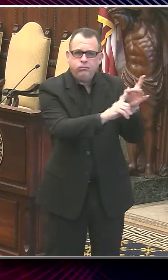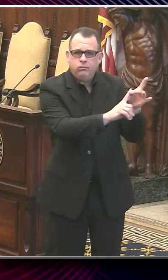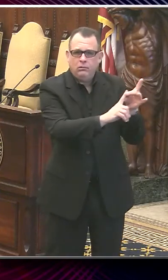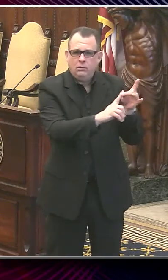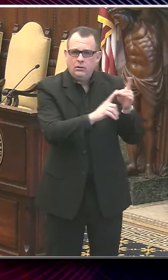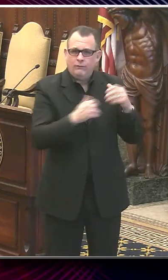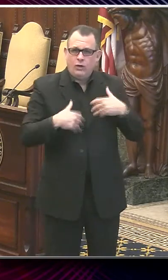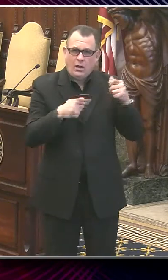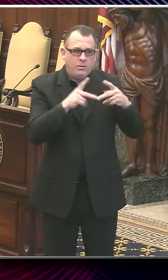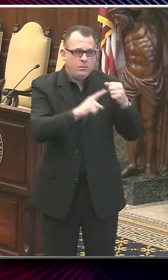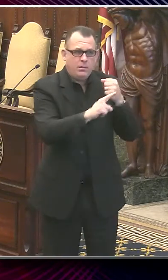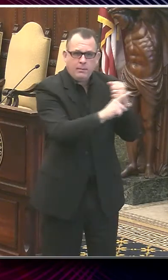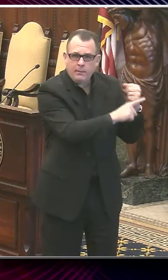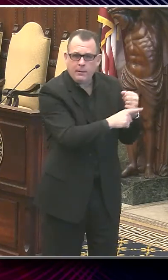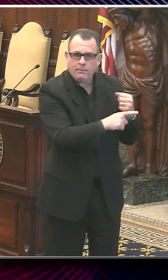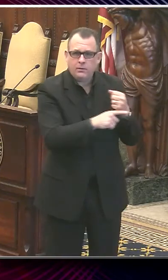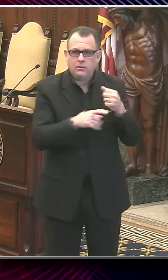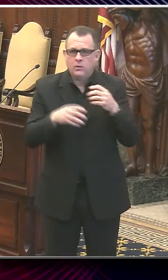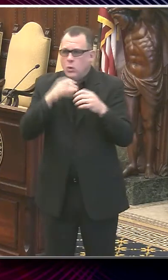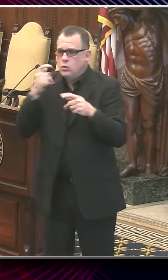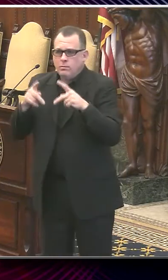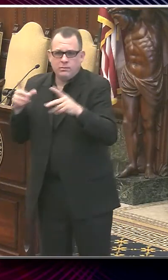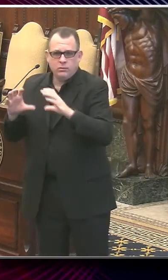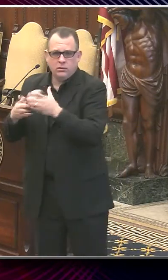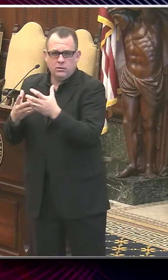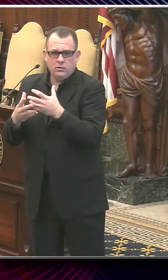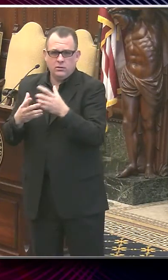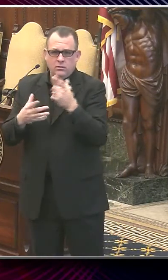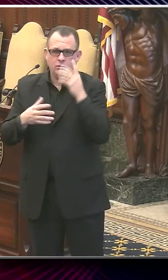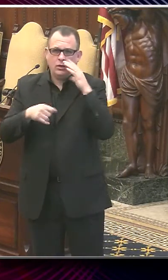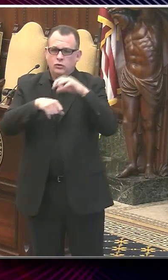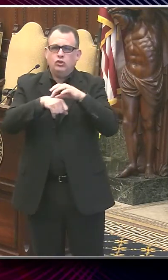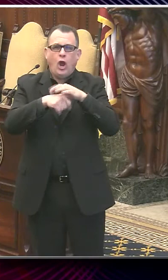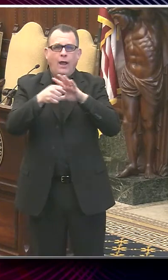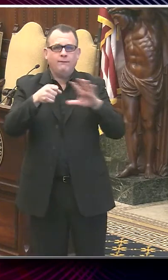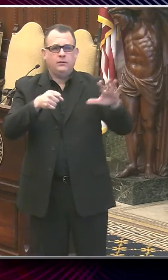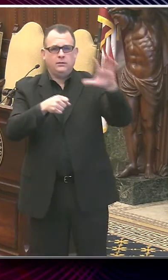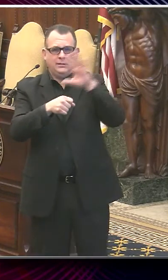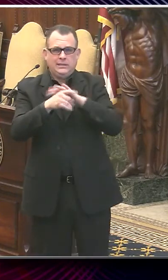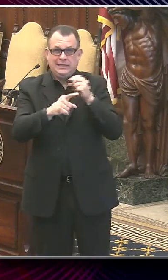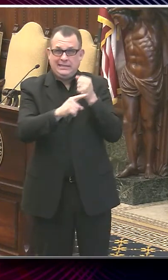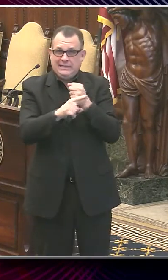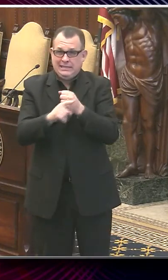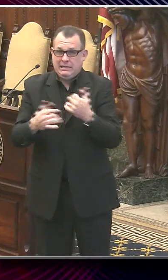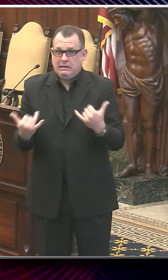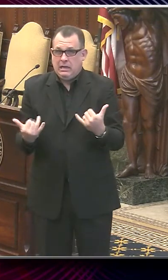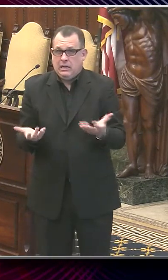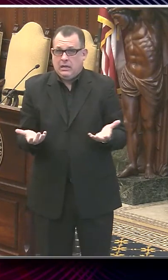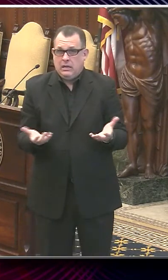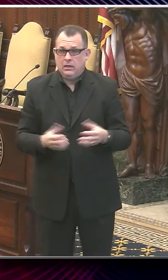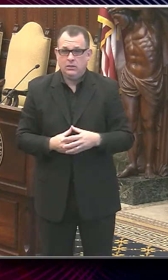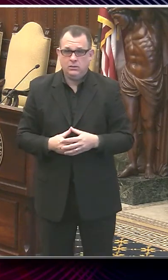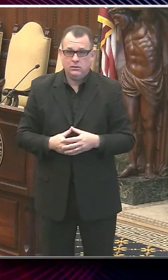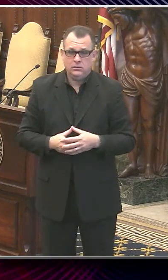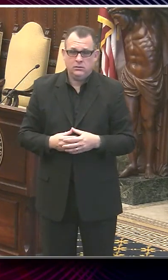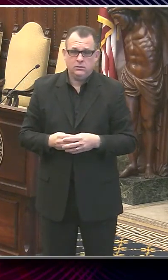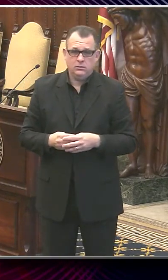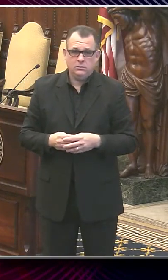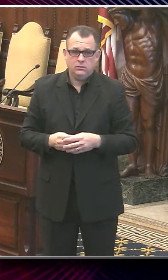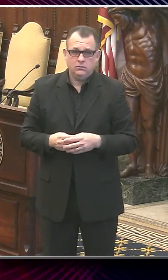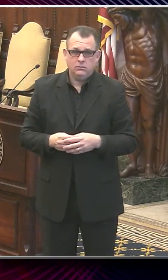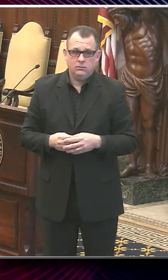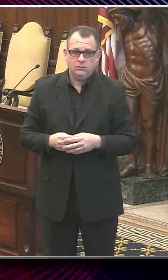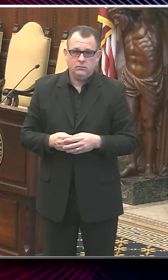people, older people? Any demographics with that number? It is occurring. Oh, I'm sorry. Translate the question